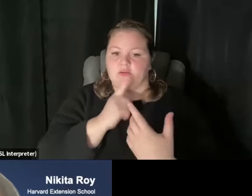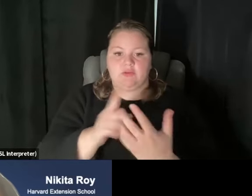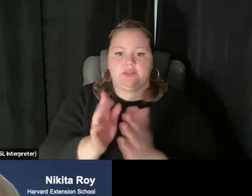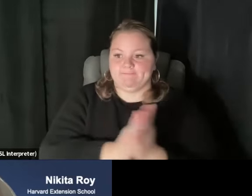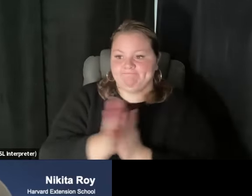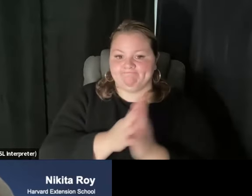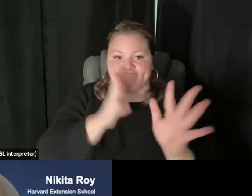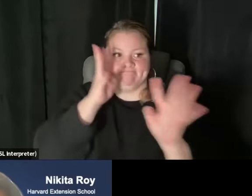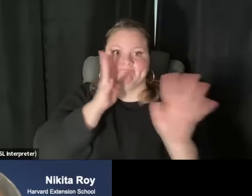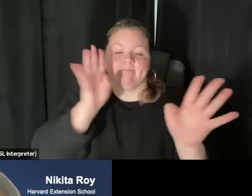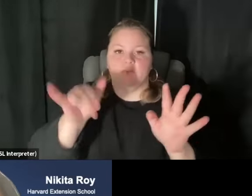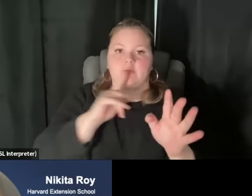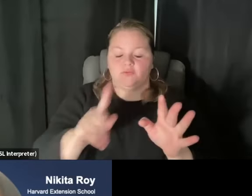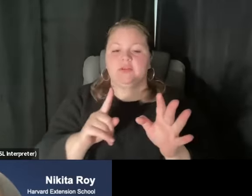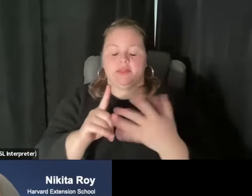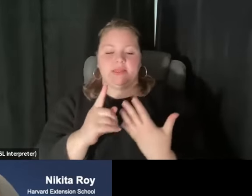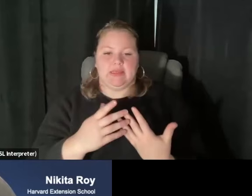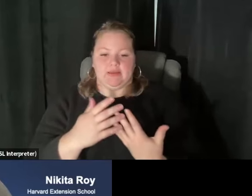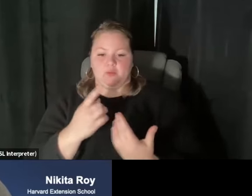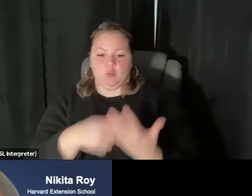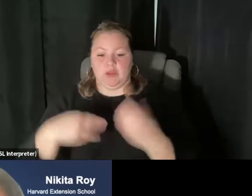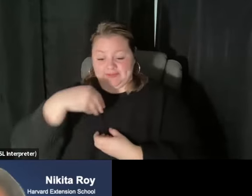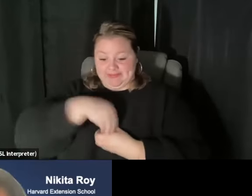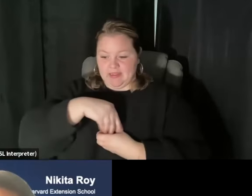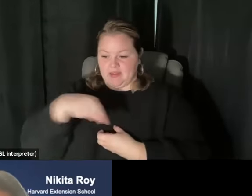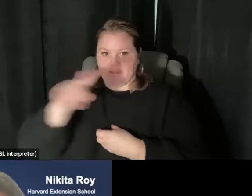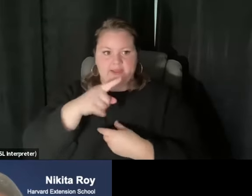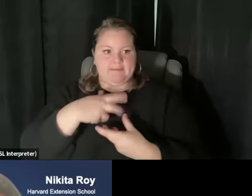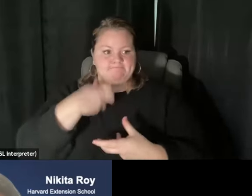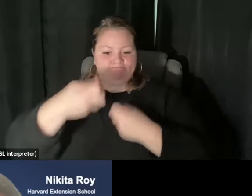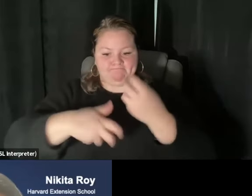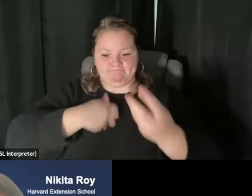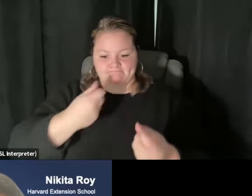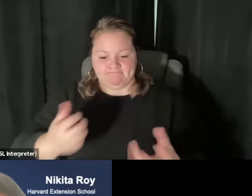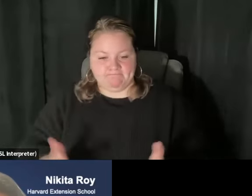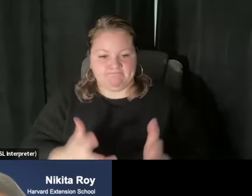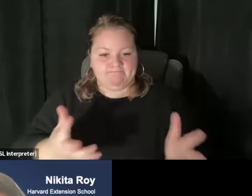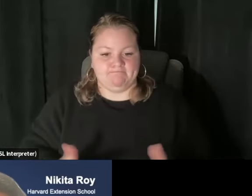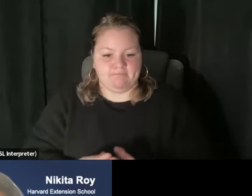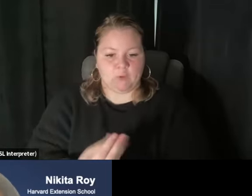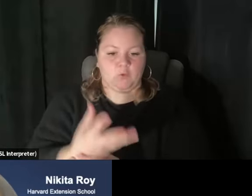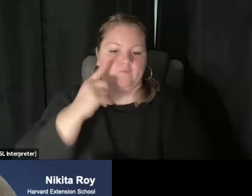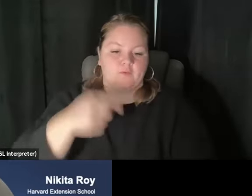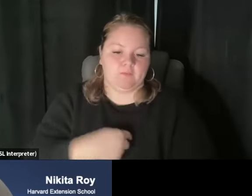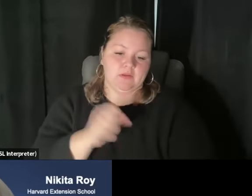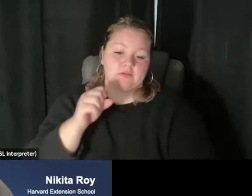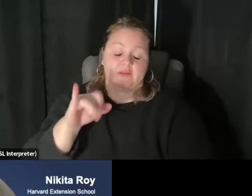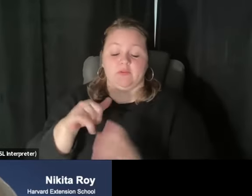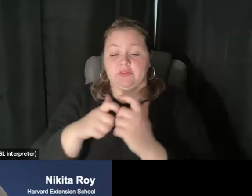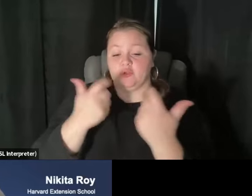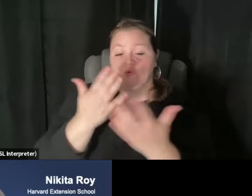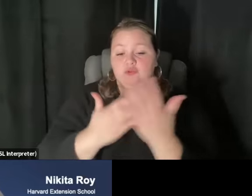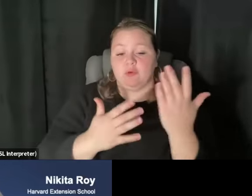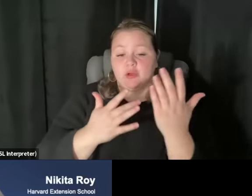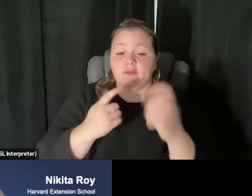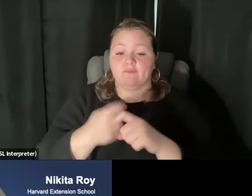basically nurtured and transformed by the courses that I was taking, as well as being part of the Harvard Innovation Labs. And so I'm now doing my